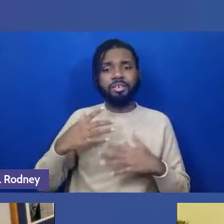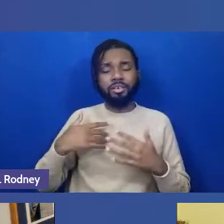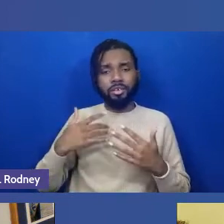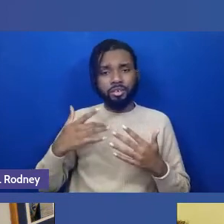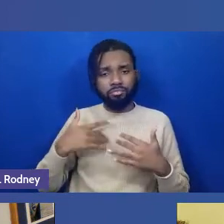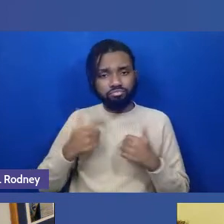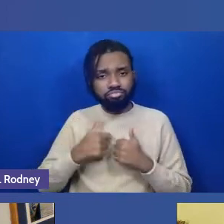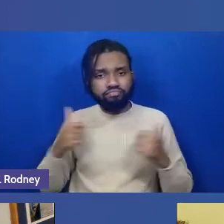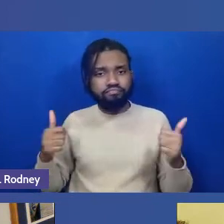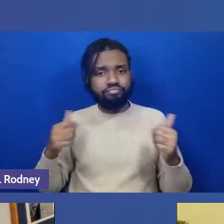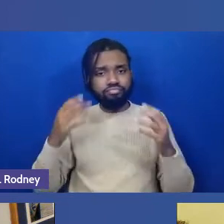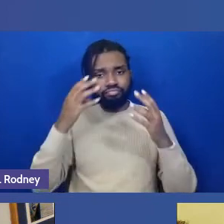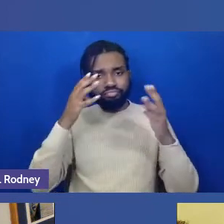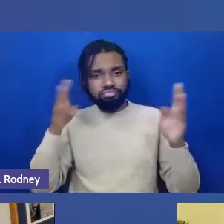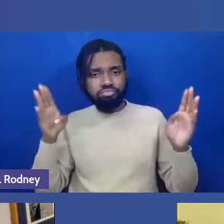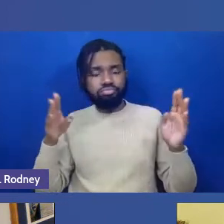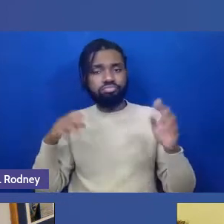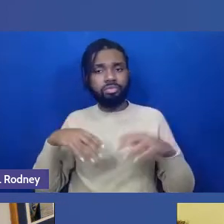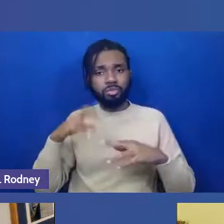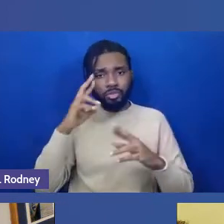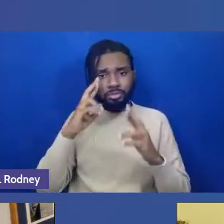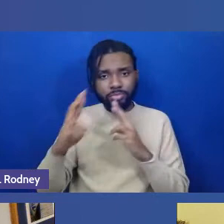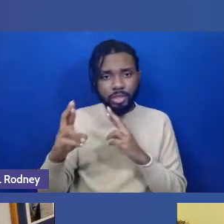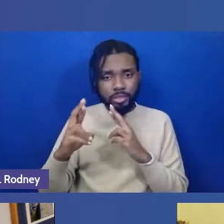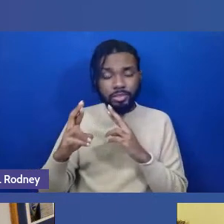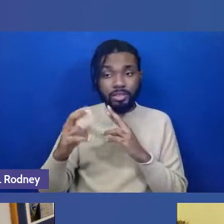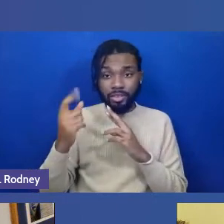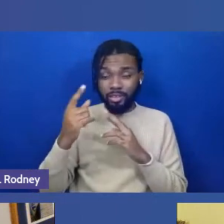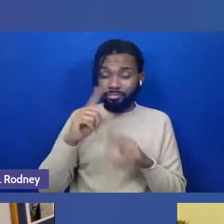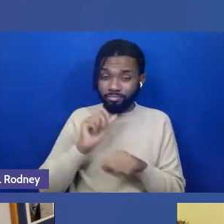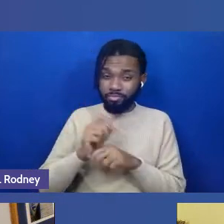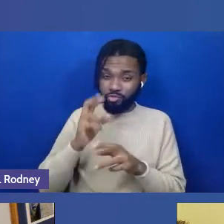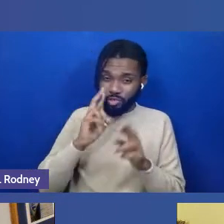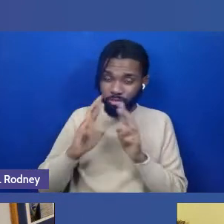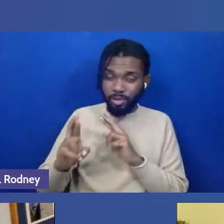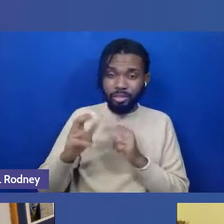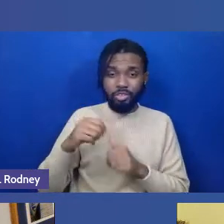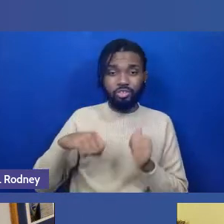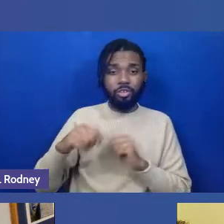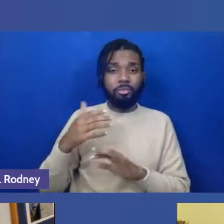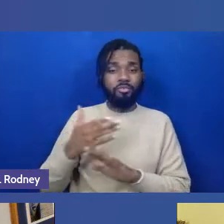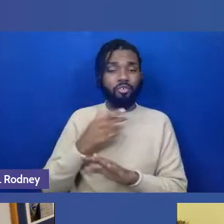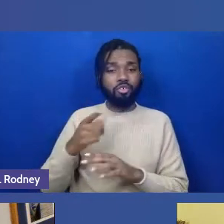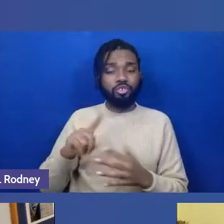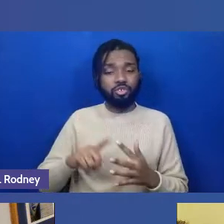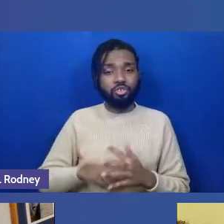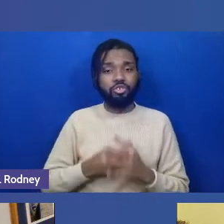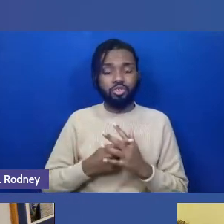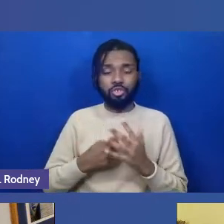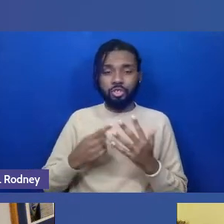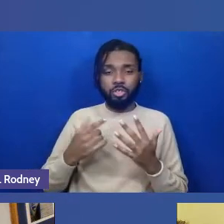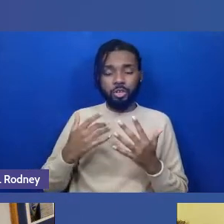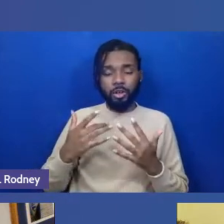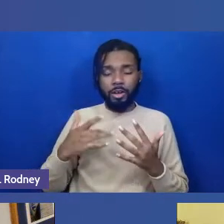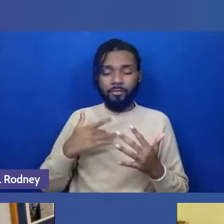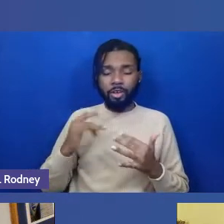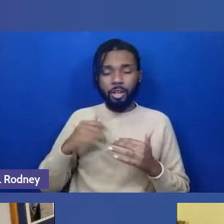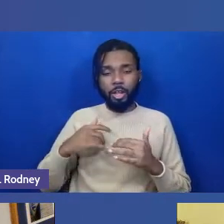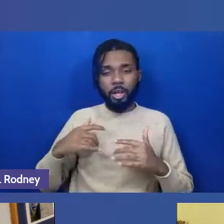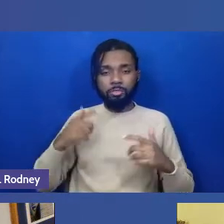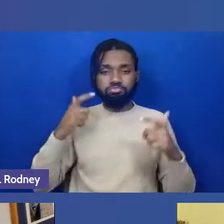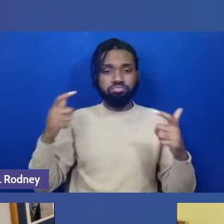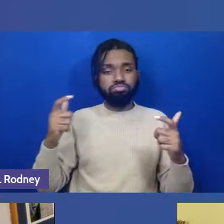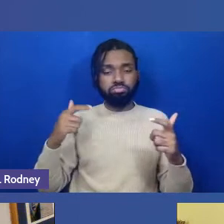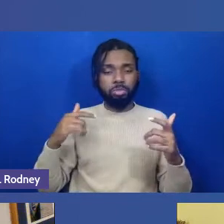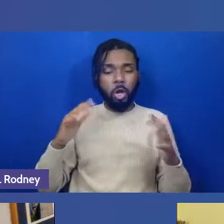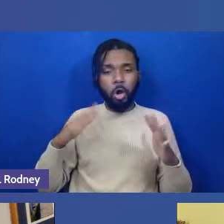respect each other and like really respect each other before you take out your own securities, right? And like try and make it seem like you know what's going on and everything is okay. Like